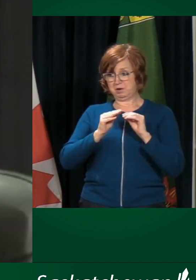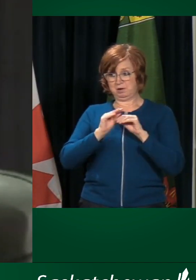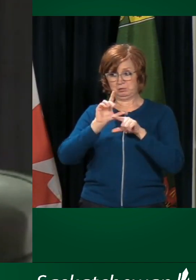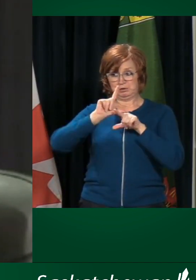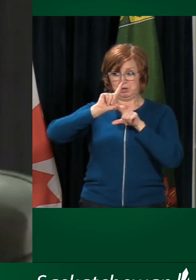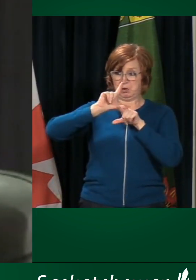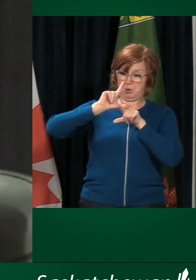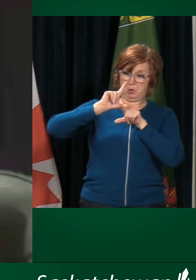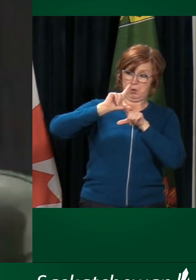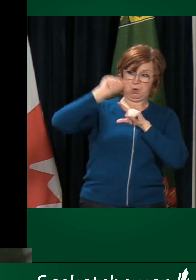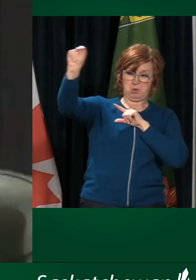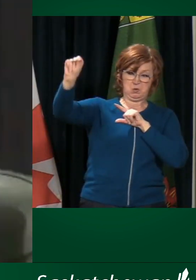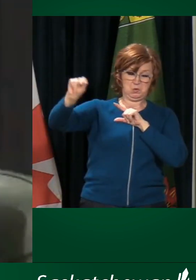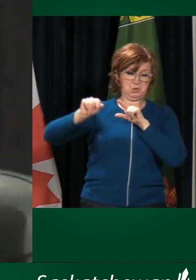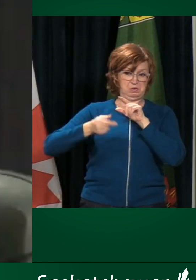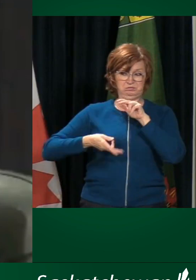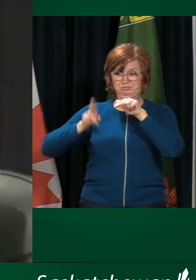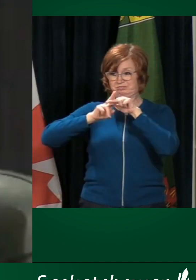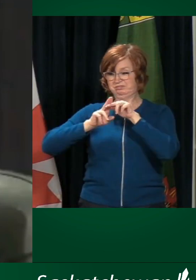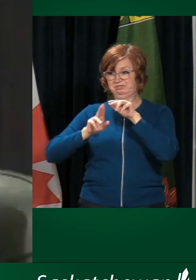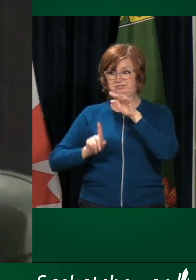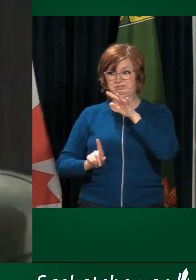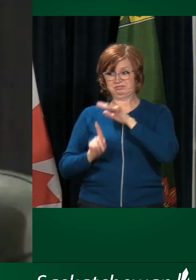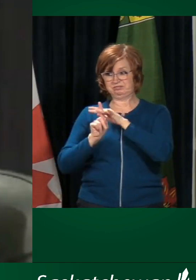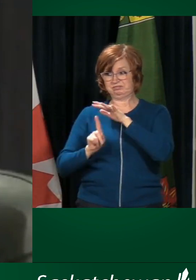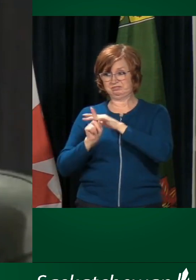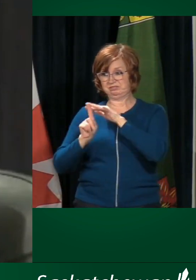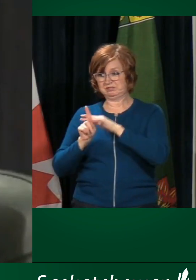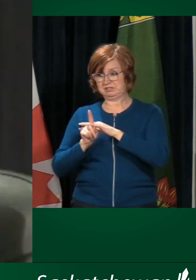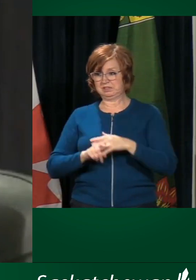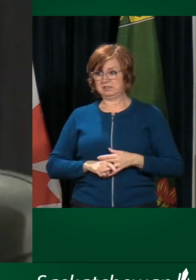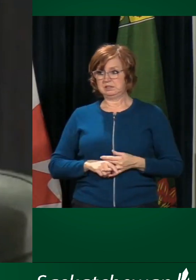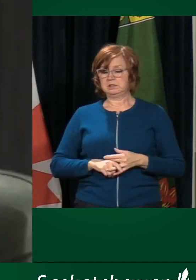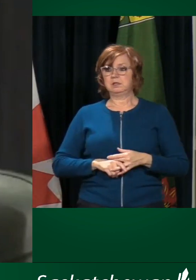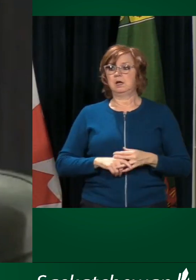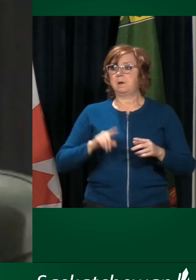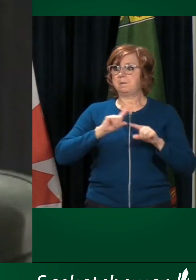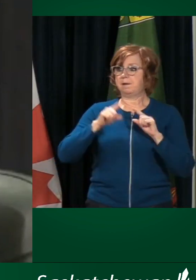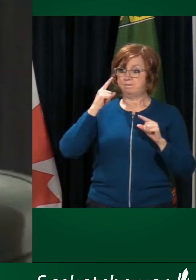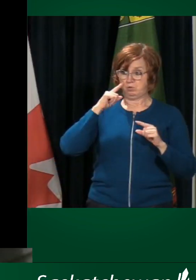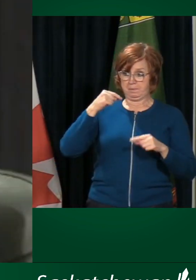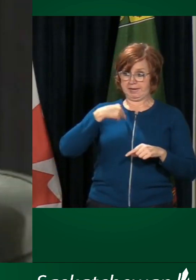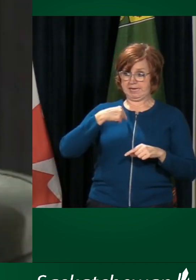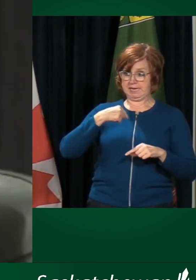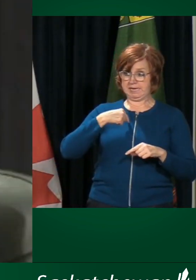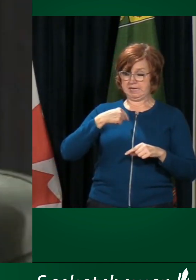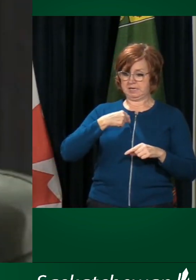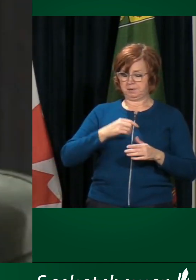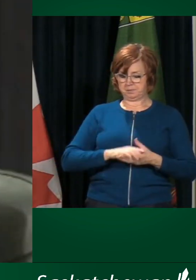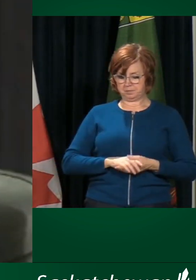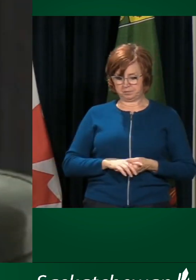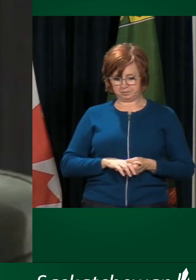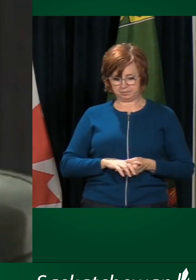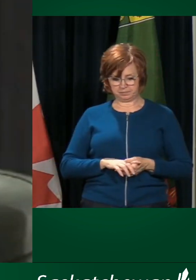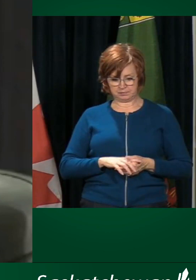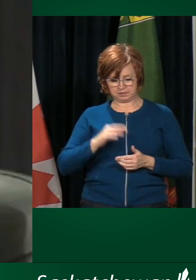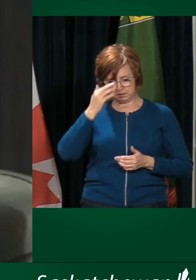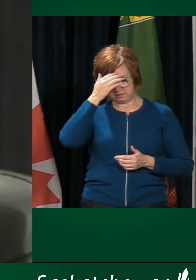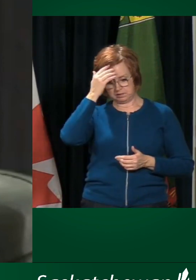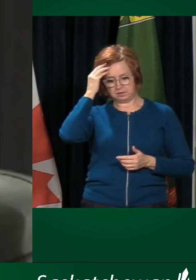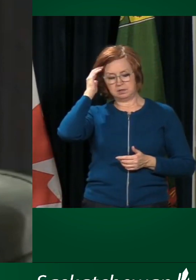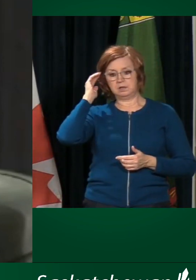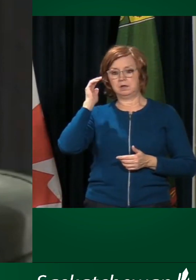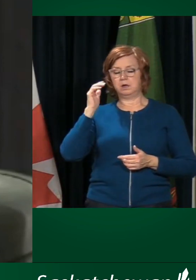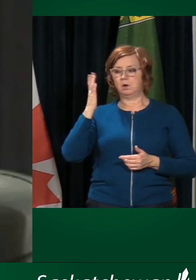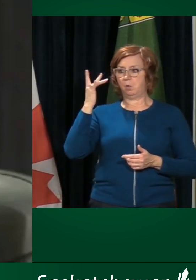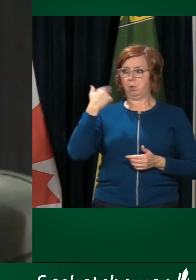is preparing itself. I would say that one of the things that stands out for me, Murray, with respect to how we're planning and continue to plan